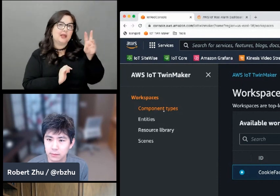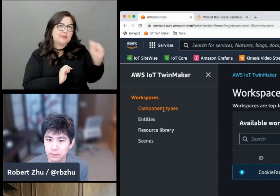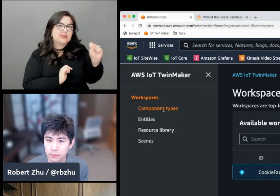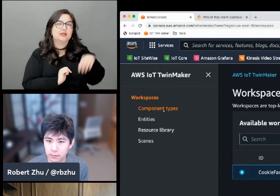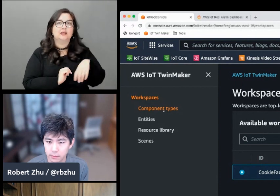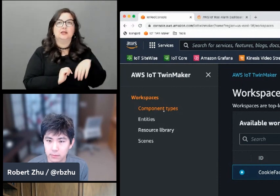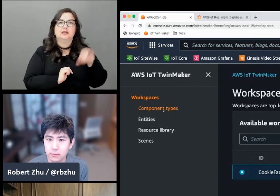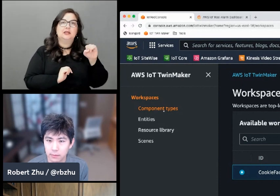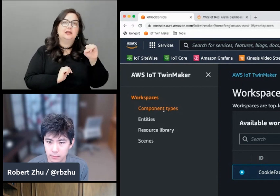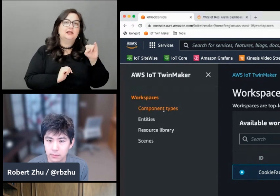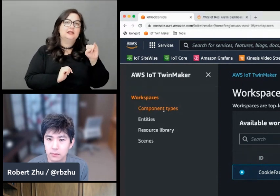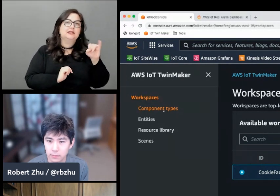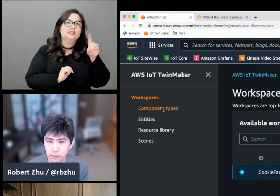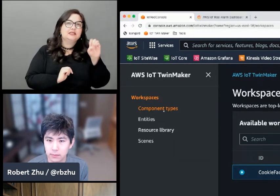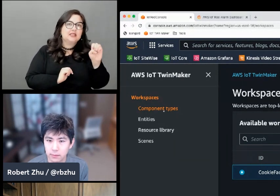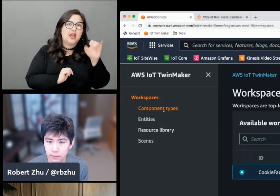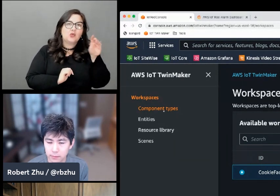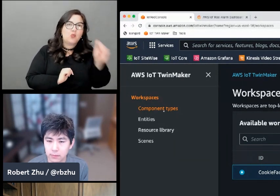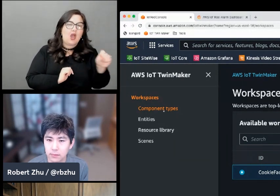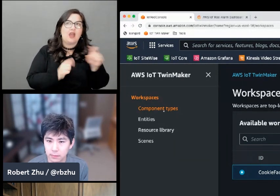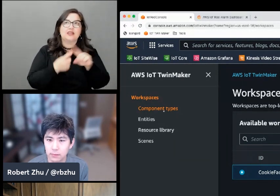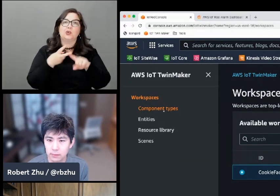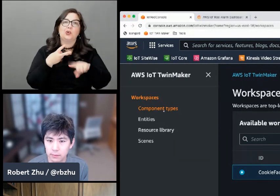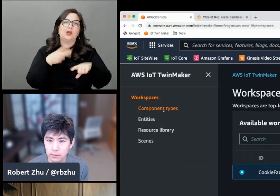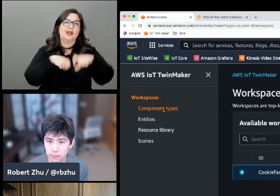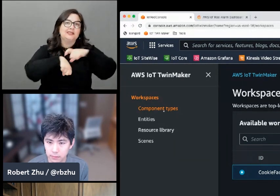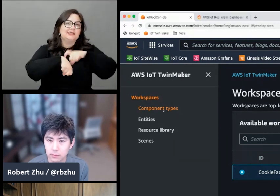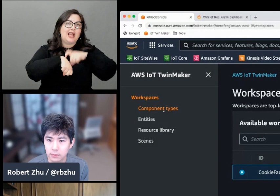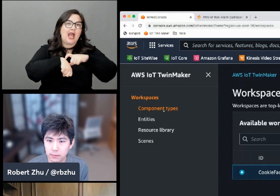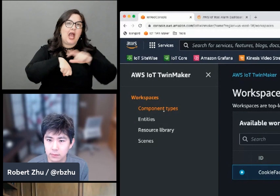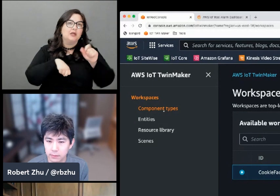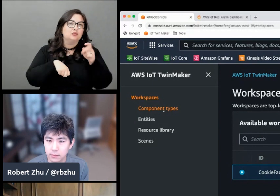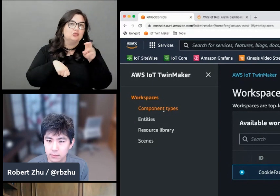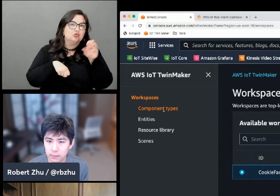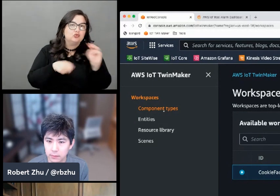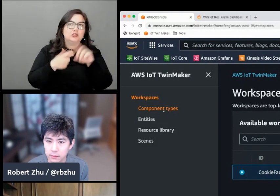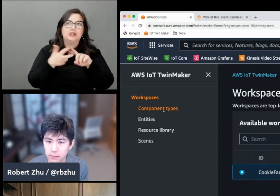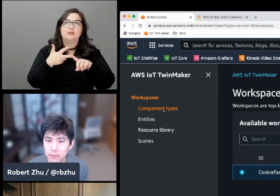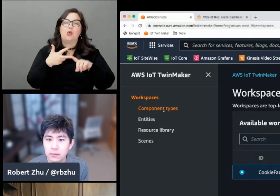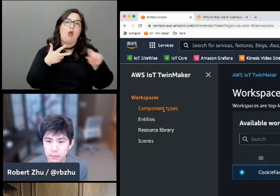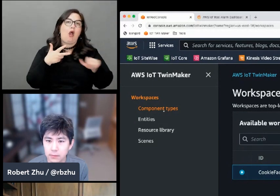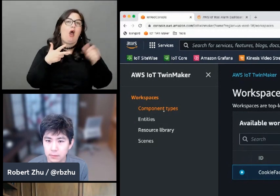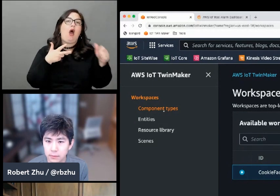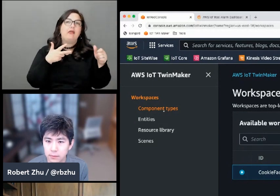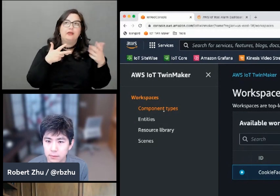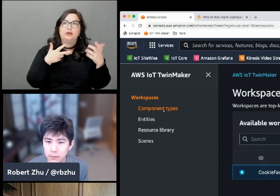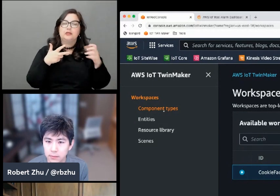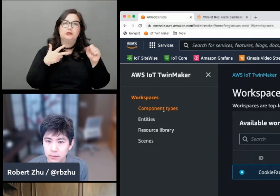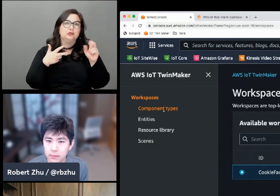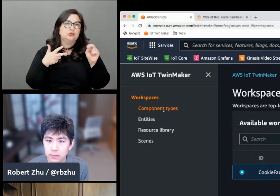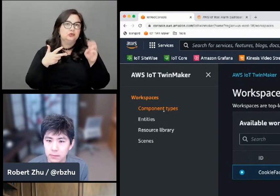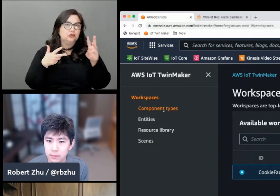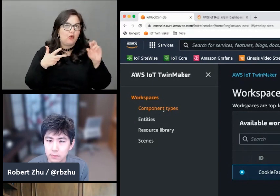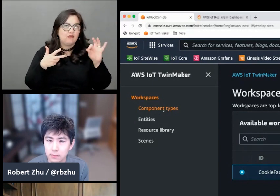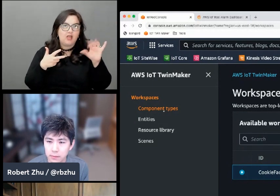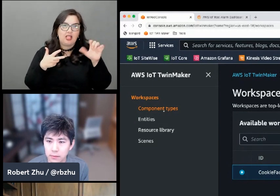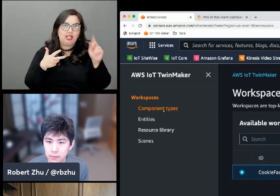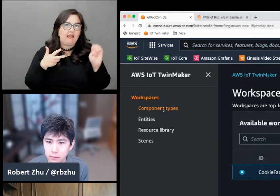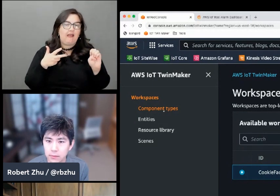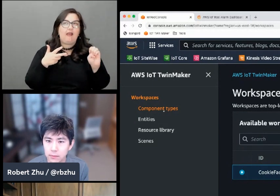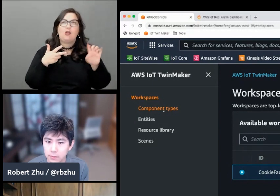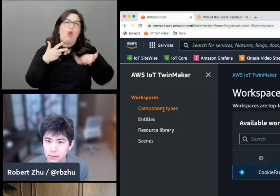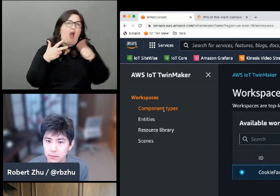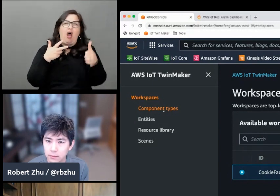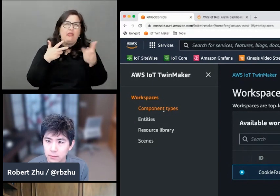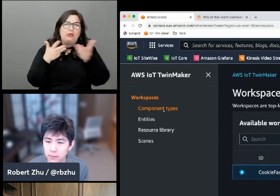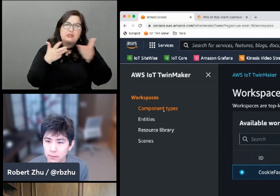be some of the data, or TimeStream, or maybe even a third-party database like Snowflake, or any one of these services